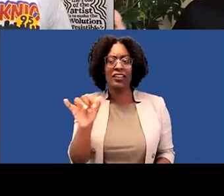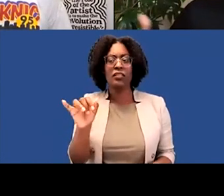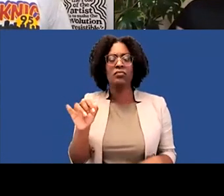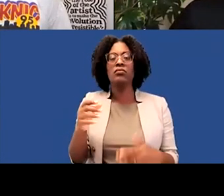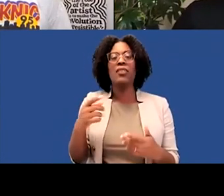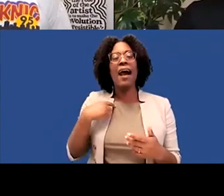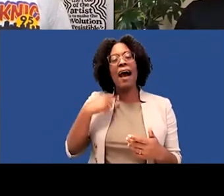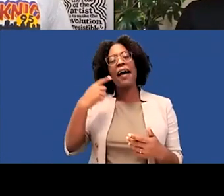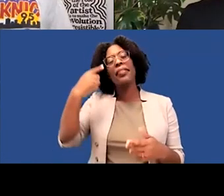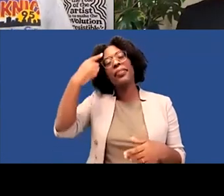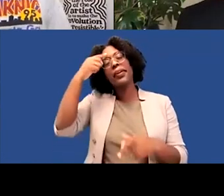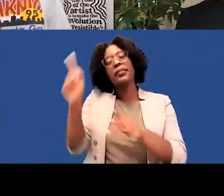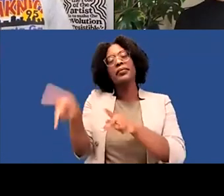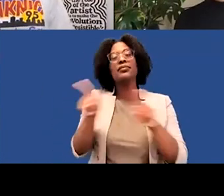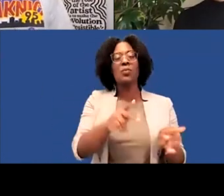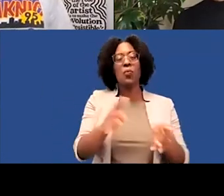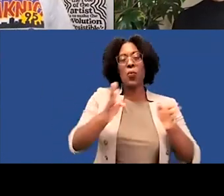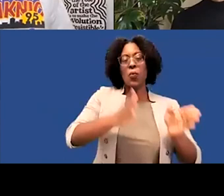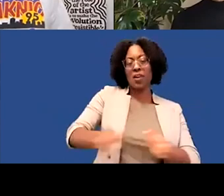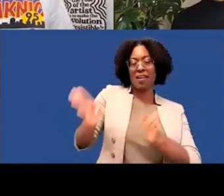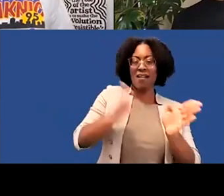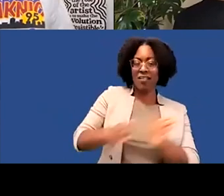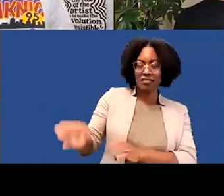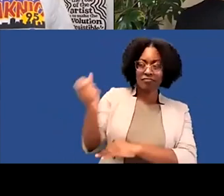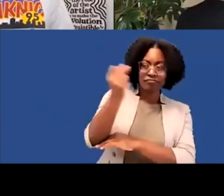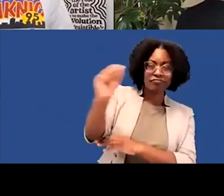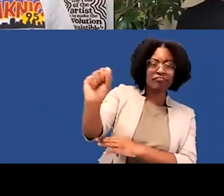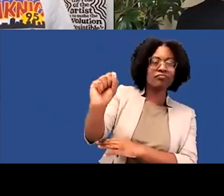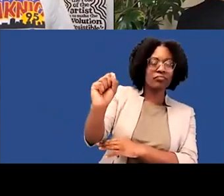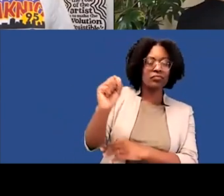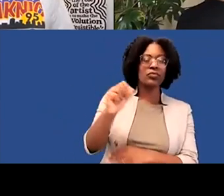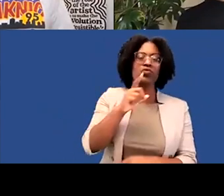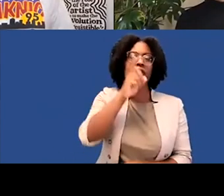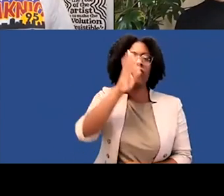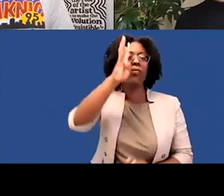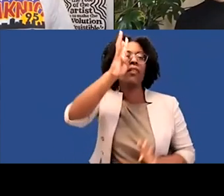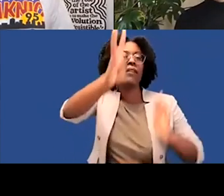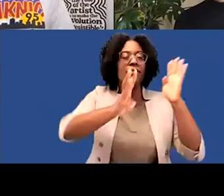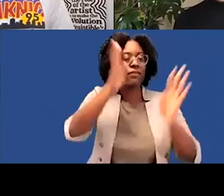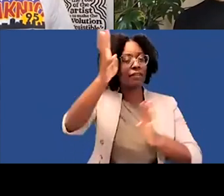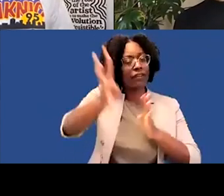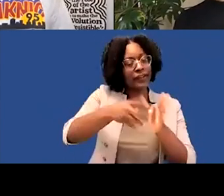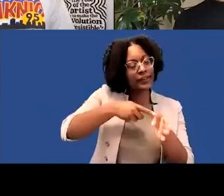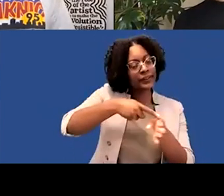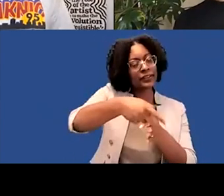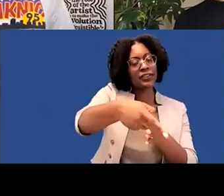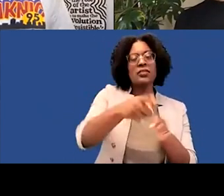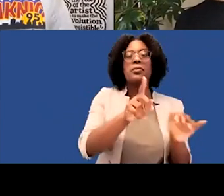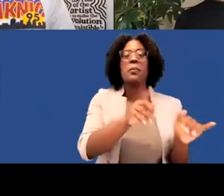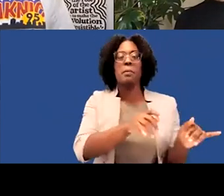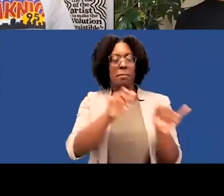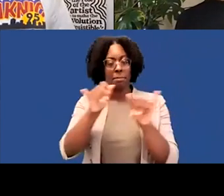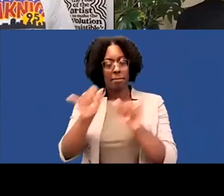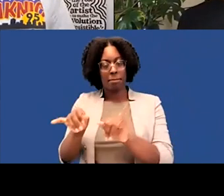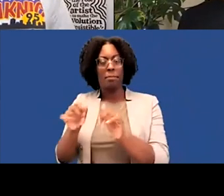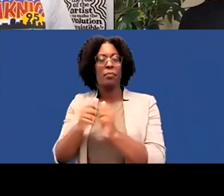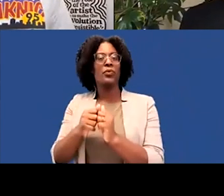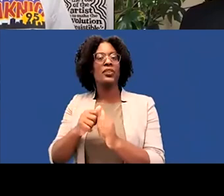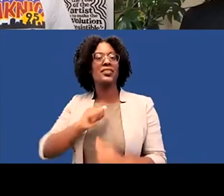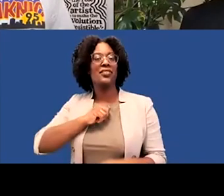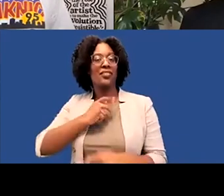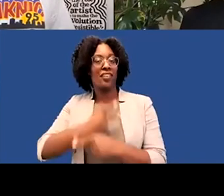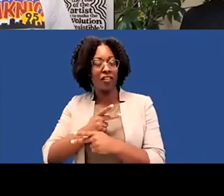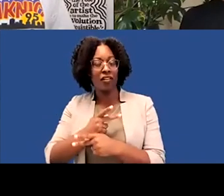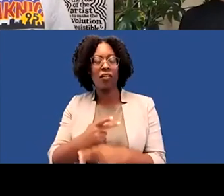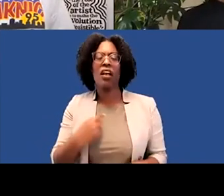endeavor. And I think self-care really is too, is something that it took me a long time to realize,